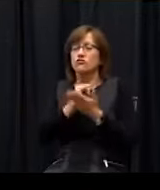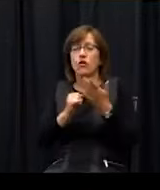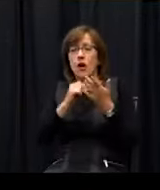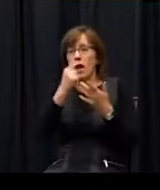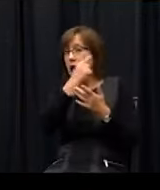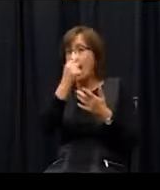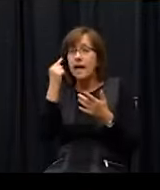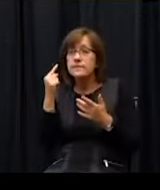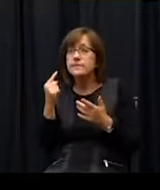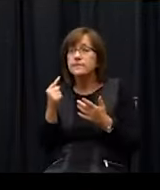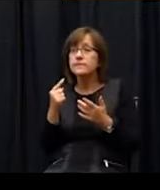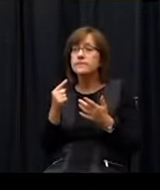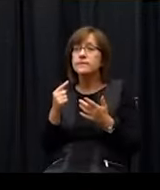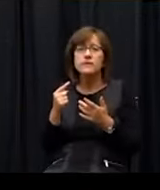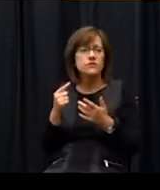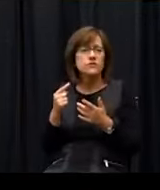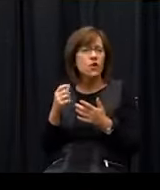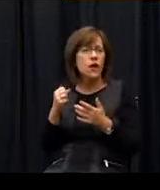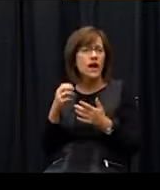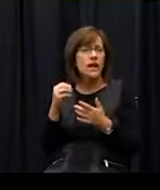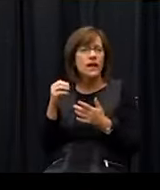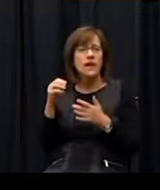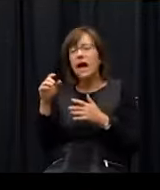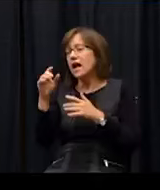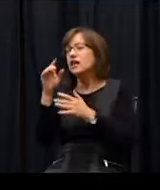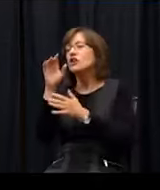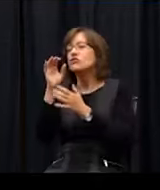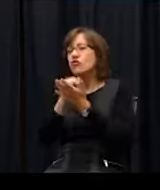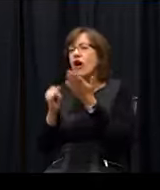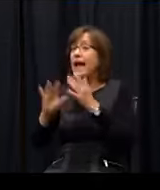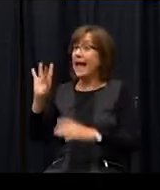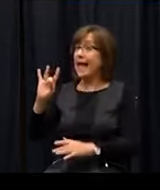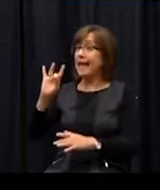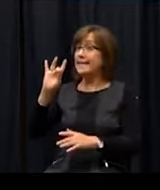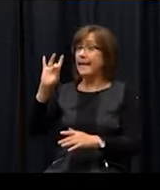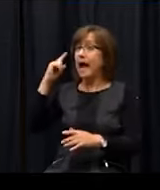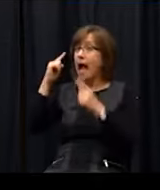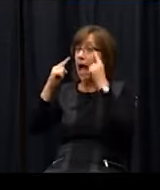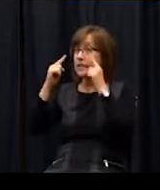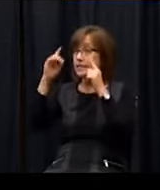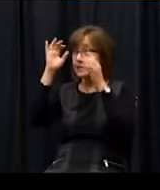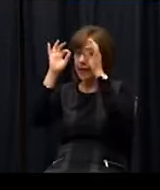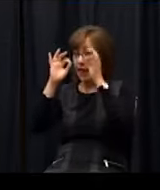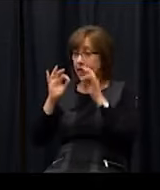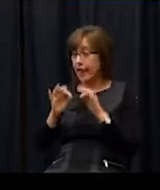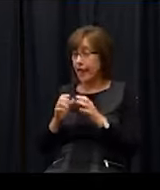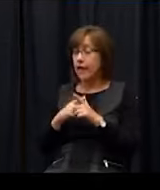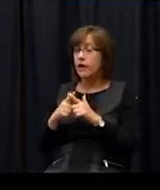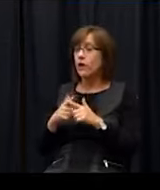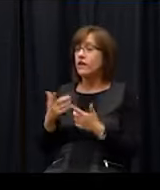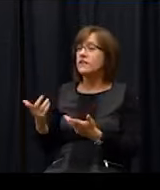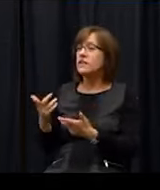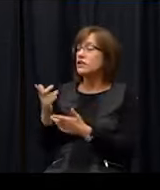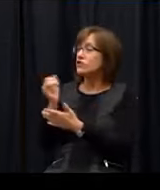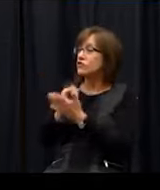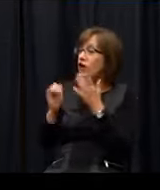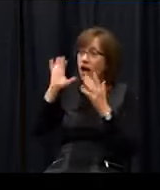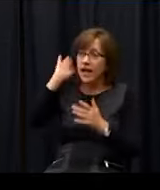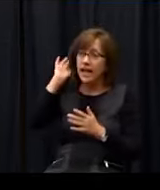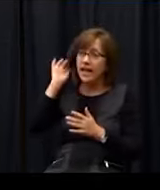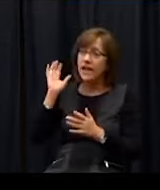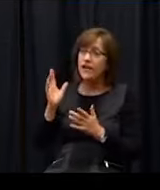8 eyes. For me to draw a head, so it was square. I mean, I technically